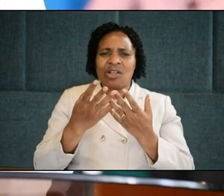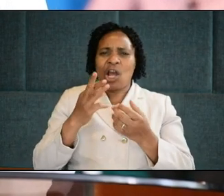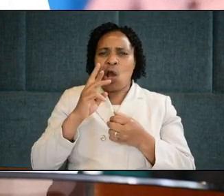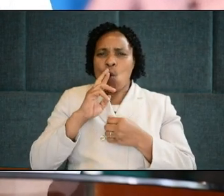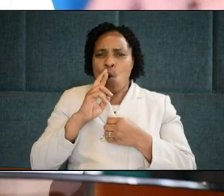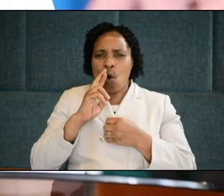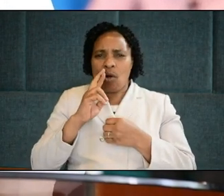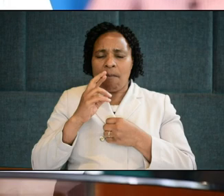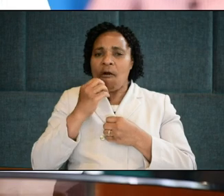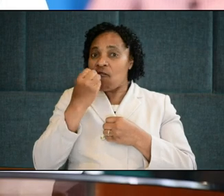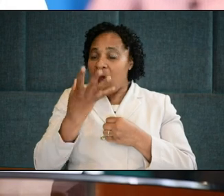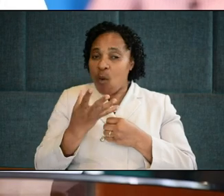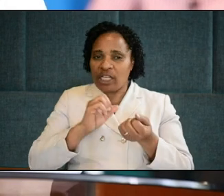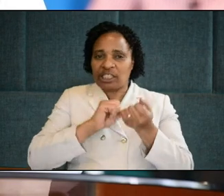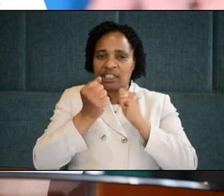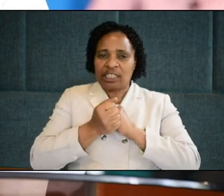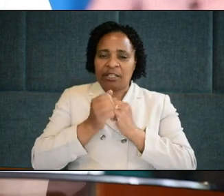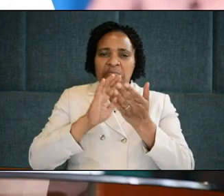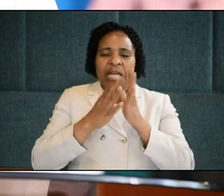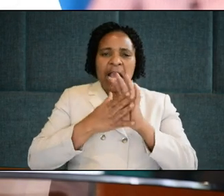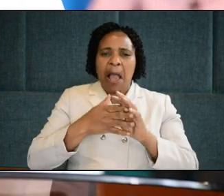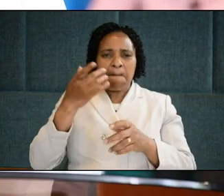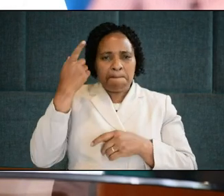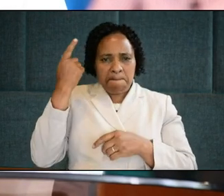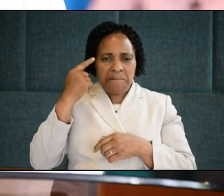dead. The black roses